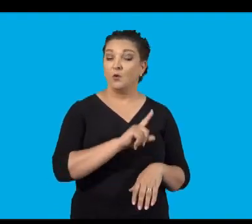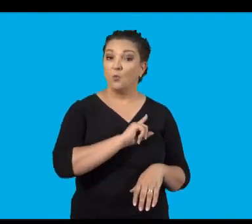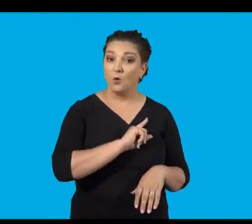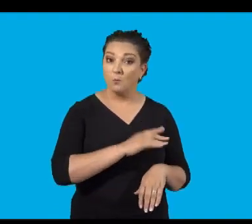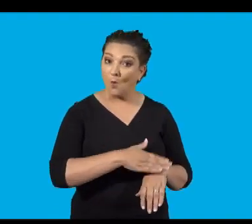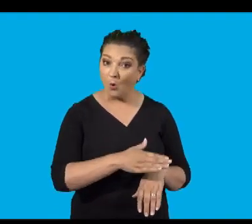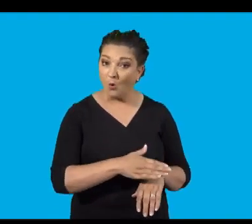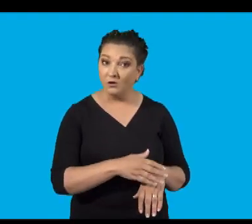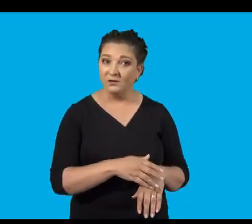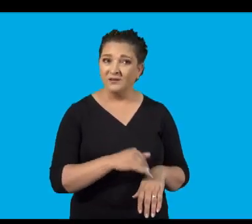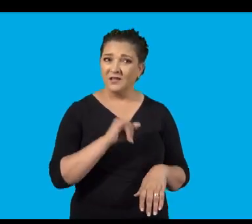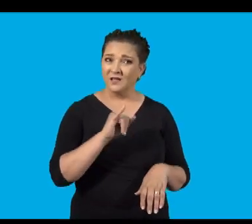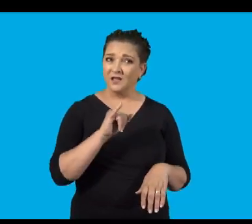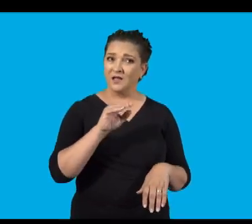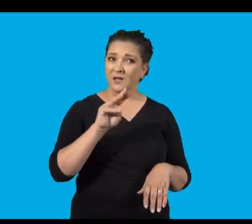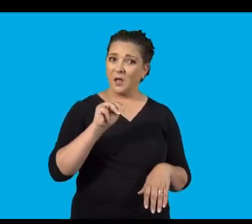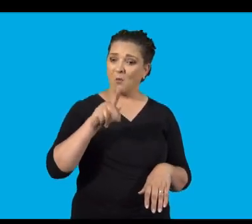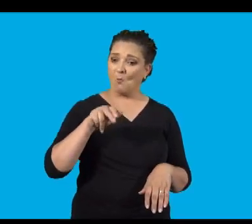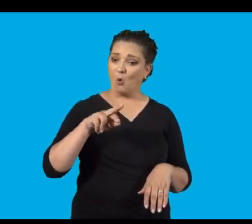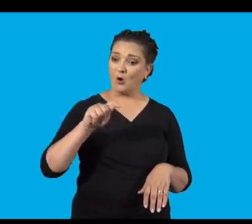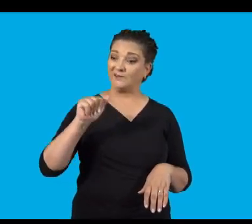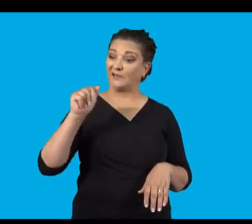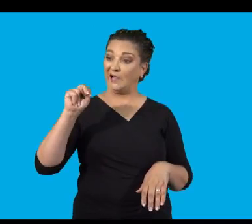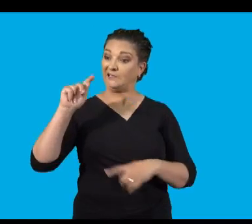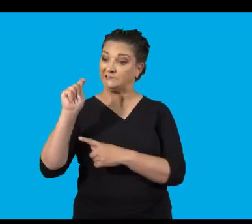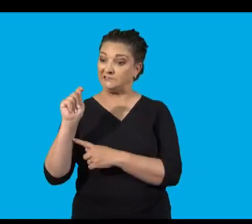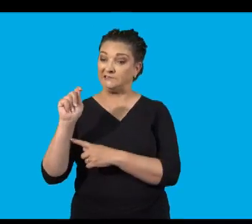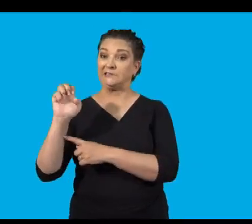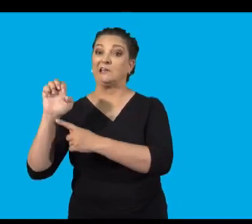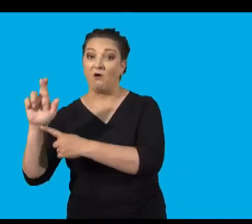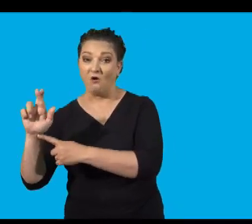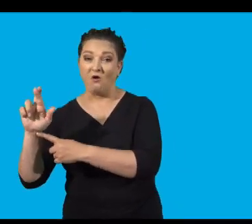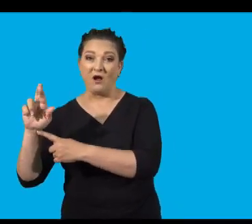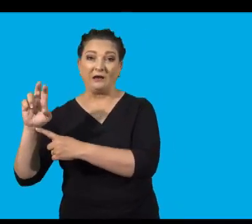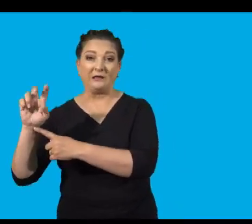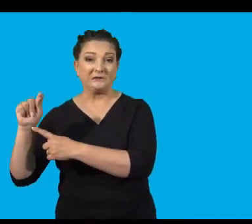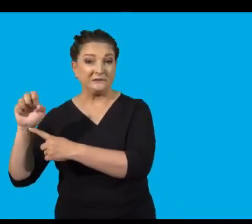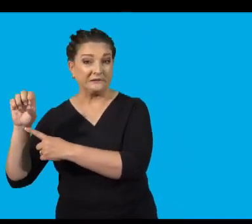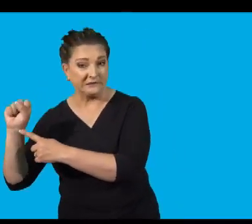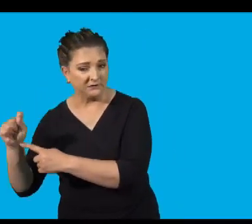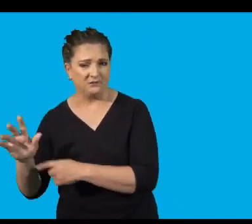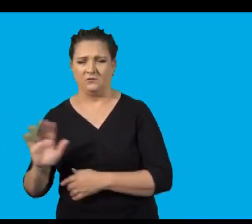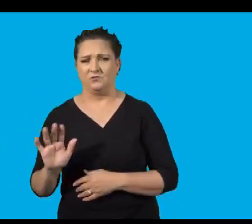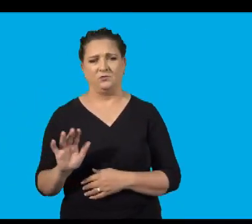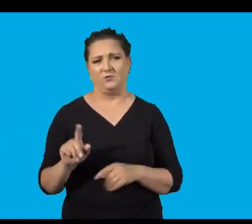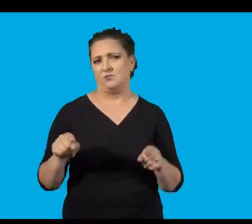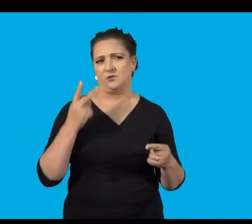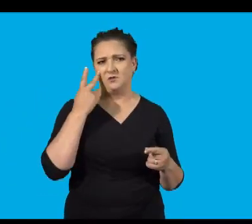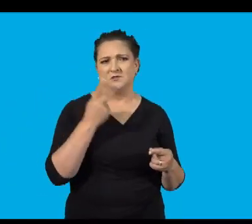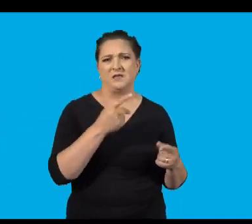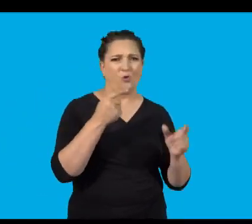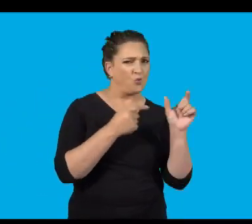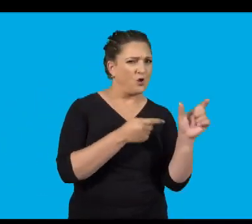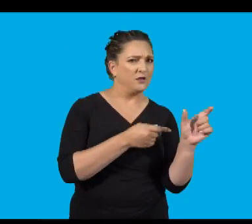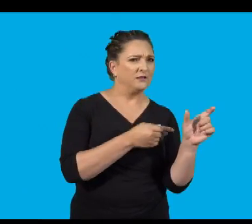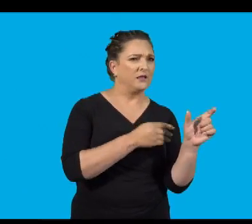right? Now, why more? We can't say important, importanter, importantest. Because we have